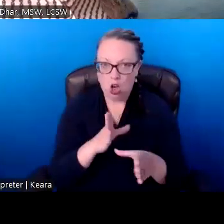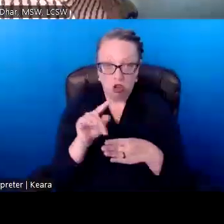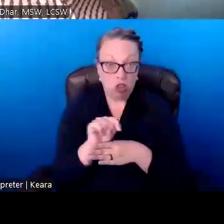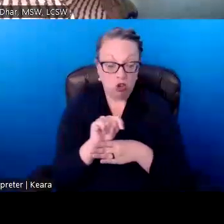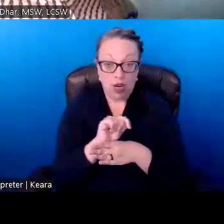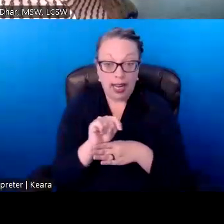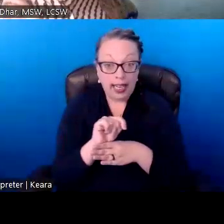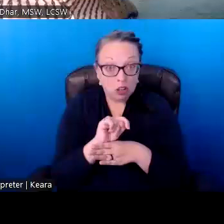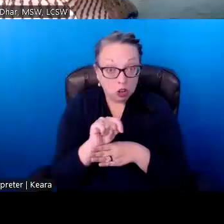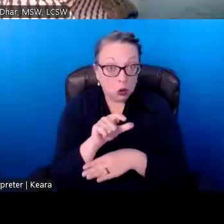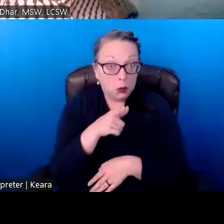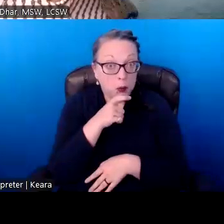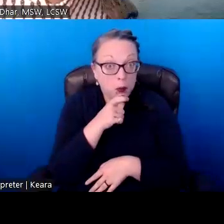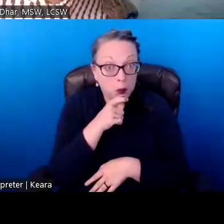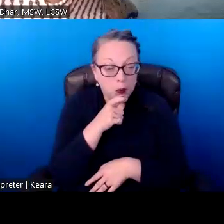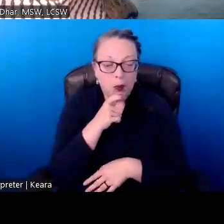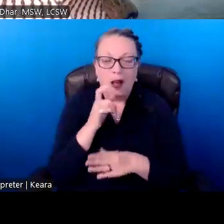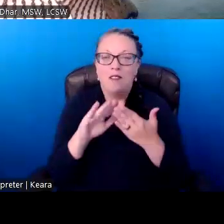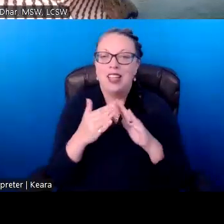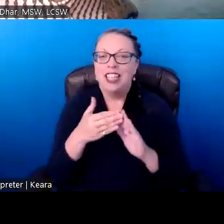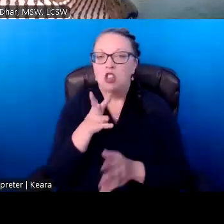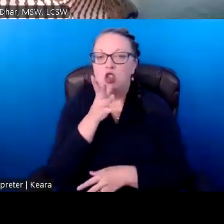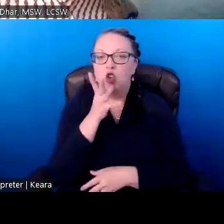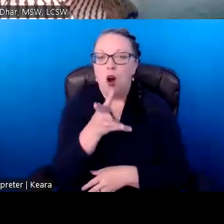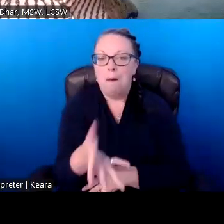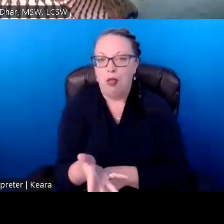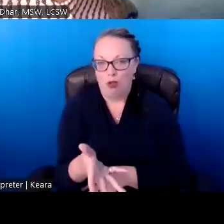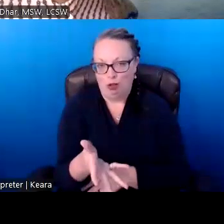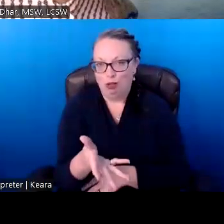whom? Village grandmothers to